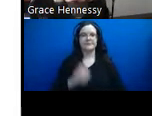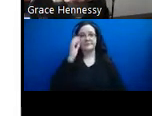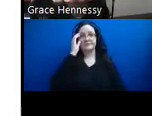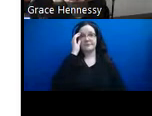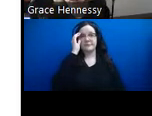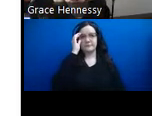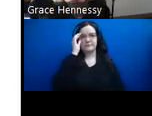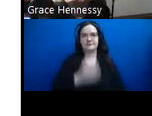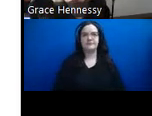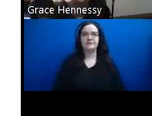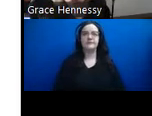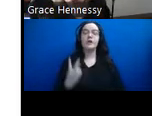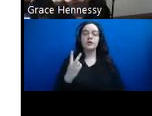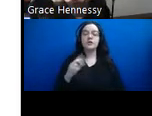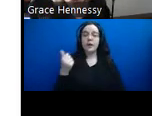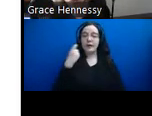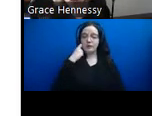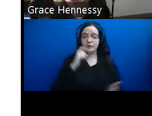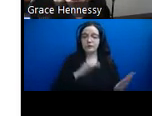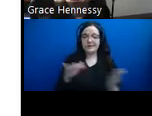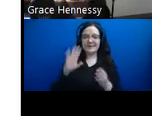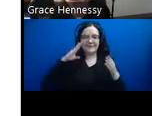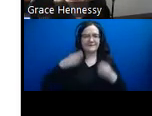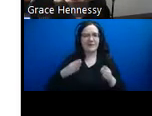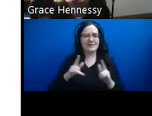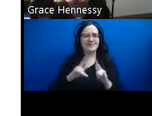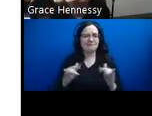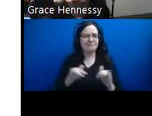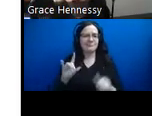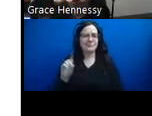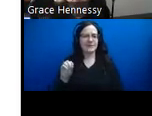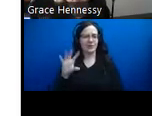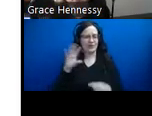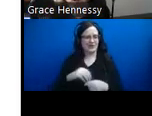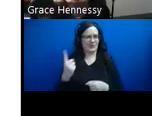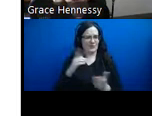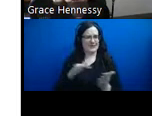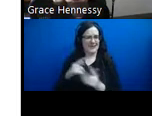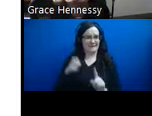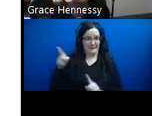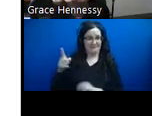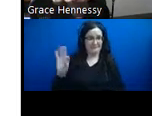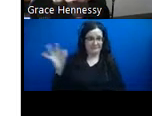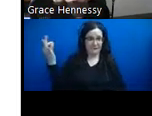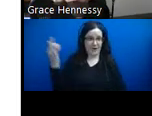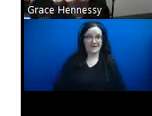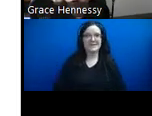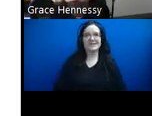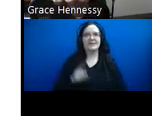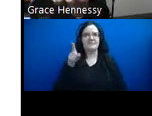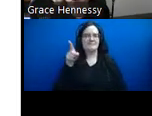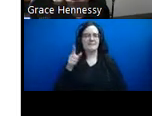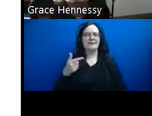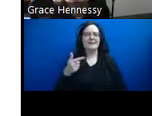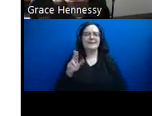Two other recent studies that focused on co-occurring disorders include a study from France. This is a study by Guillaume Landreau and his